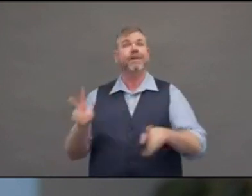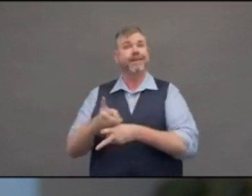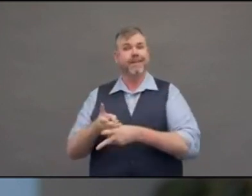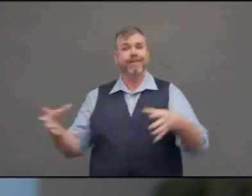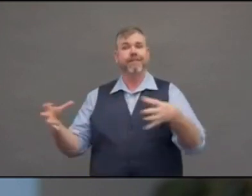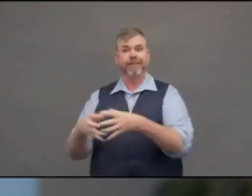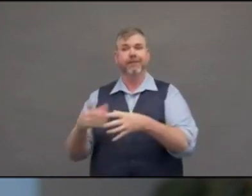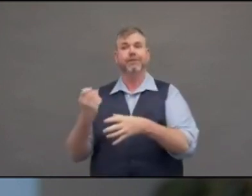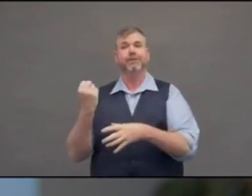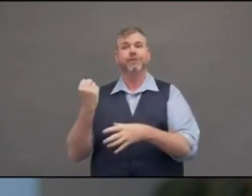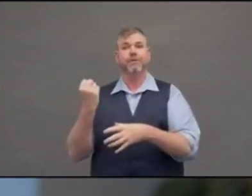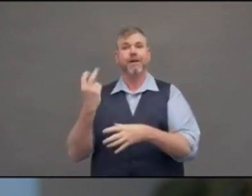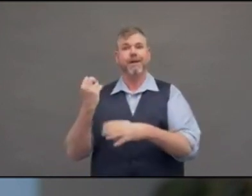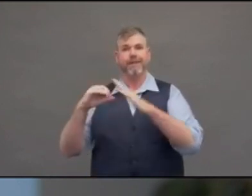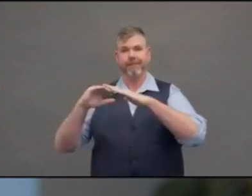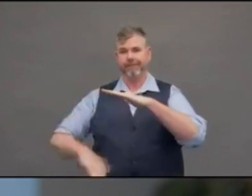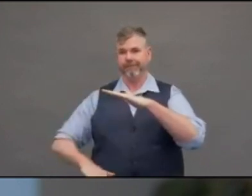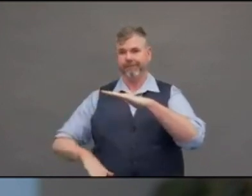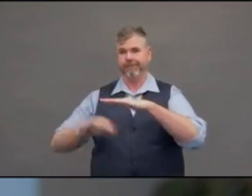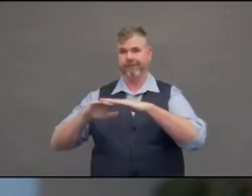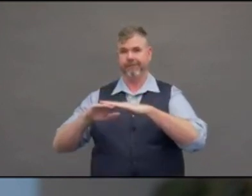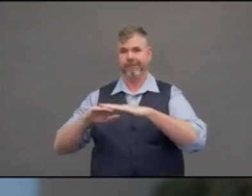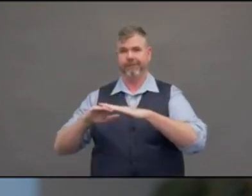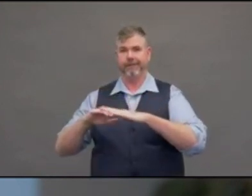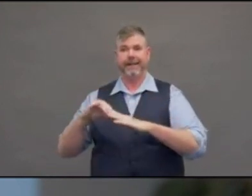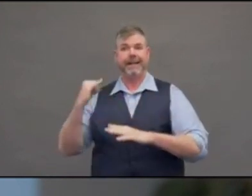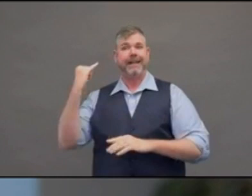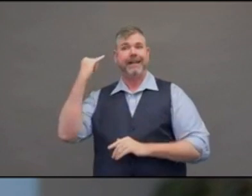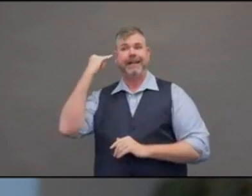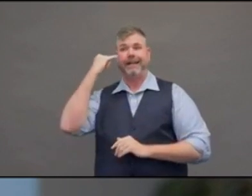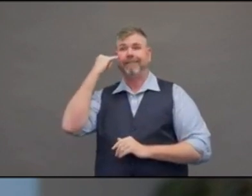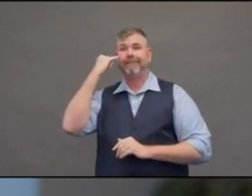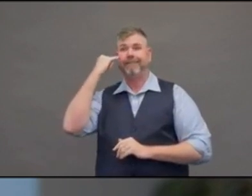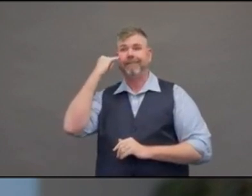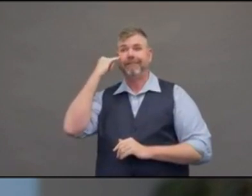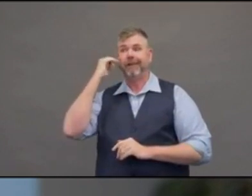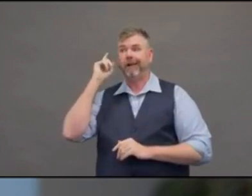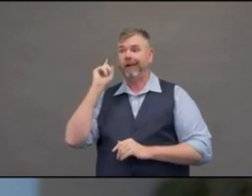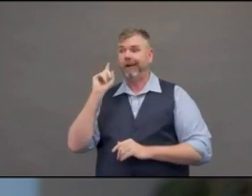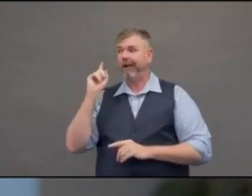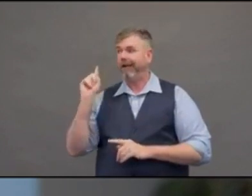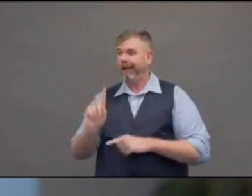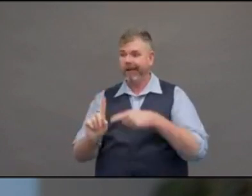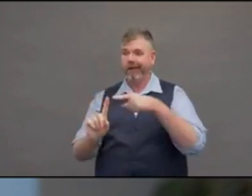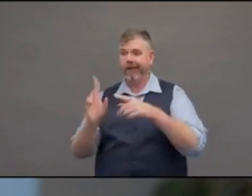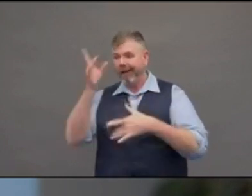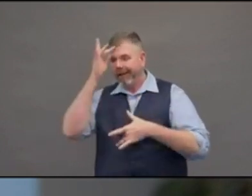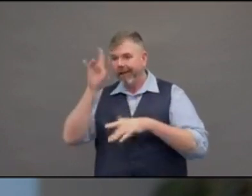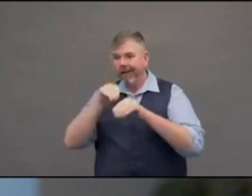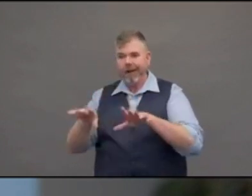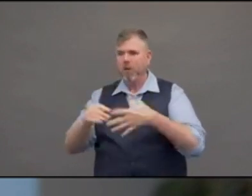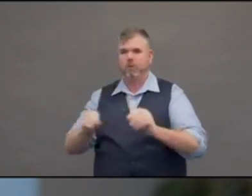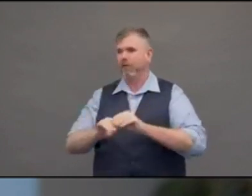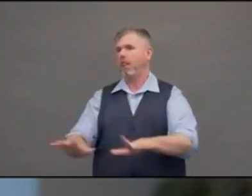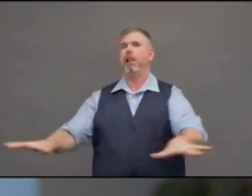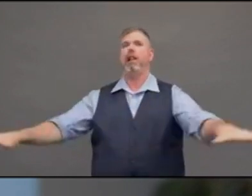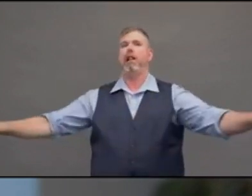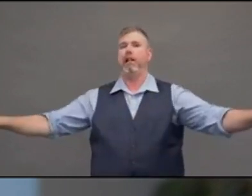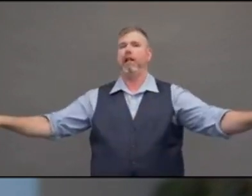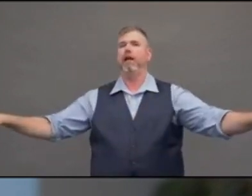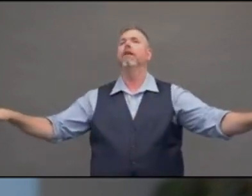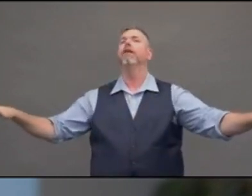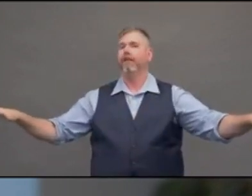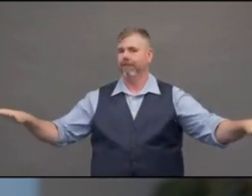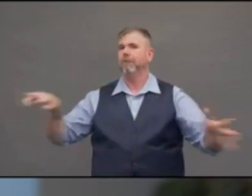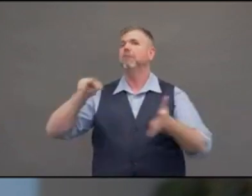not spreading to many, many, many cascading sets of families. It's something that can actually be contained. And so that's one of